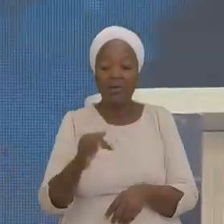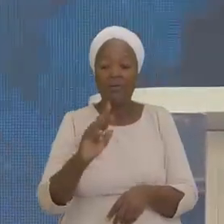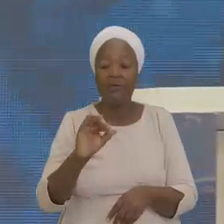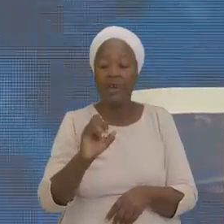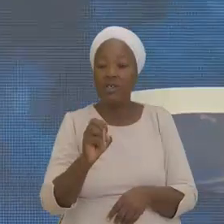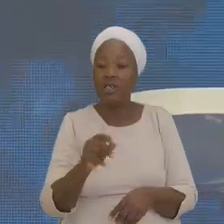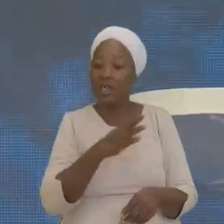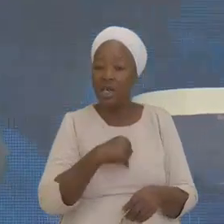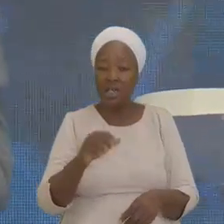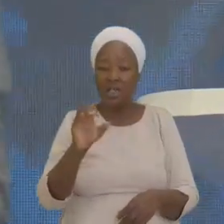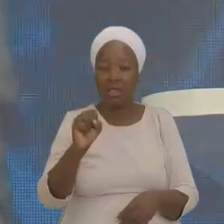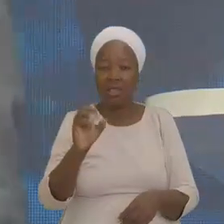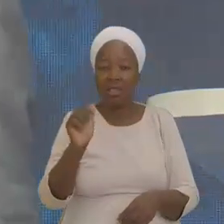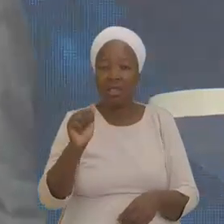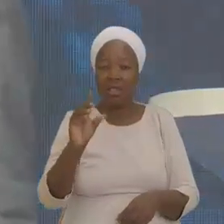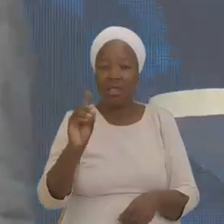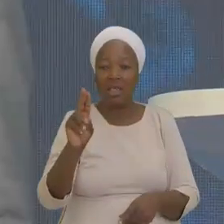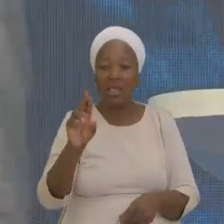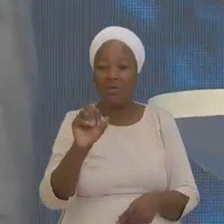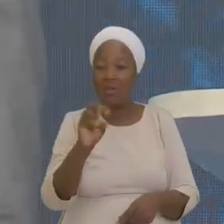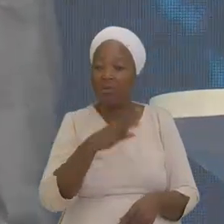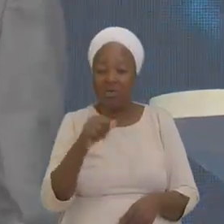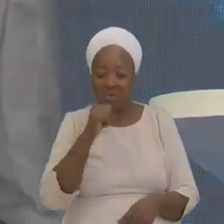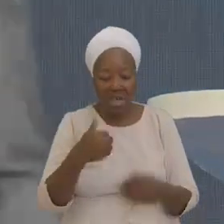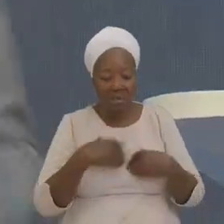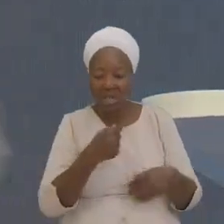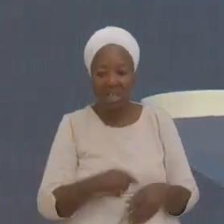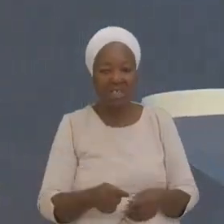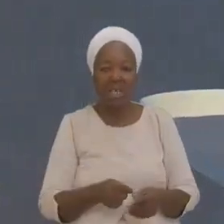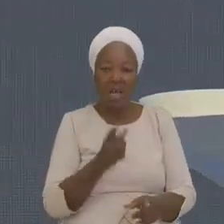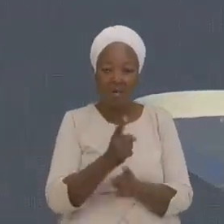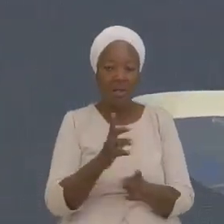will not have any right to cleanse the temple.